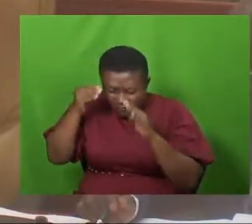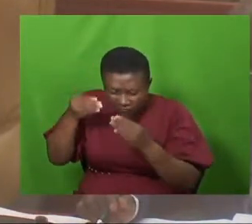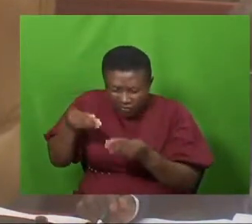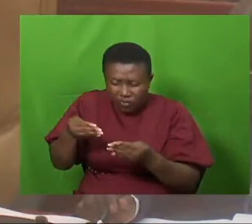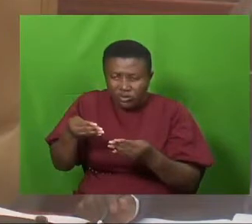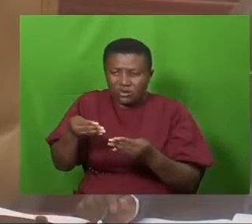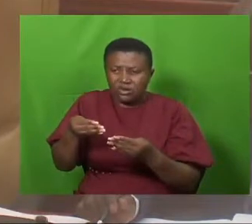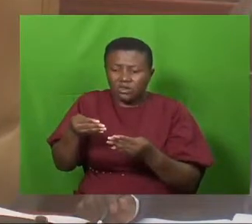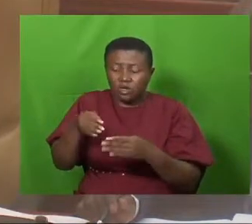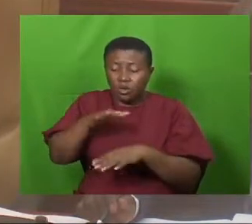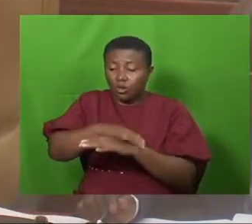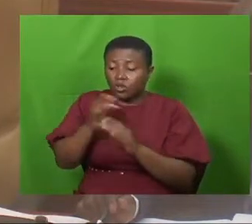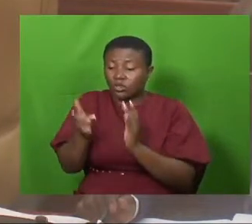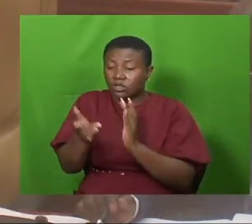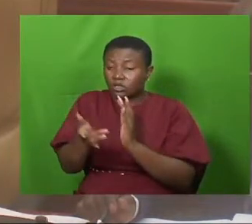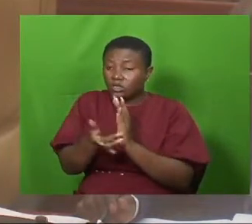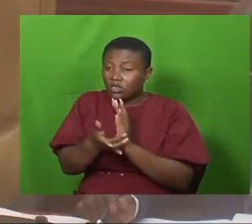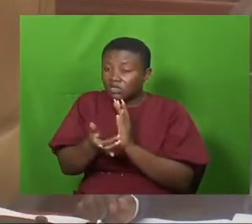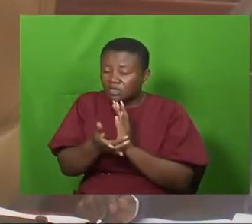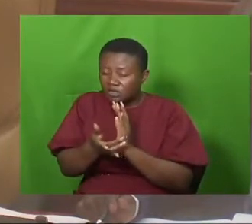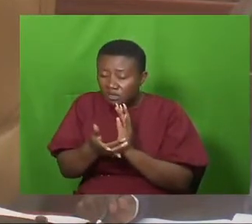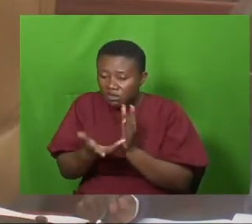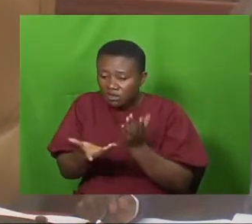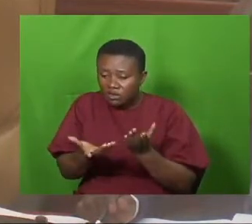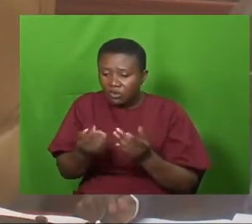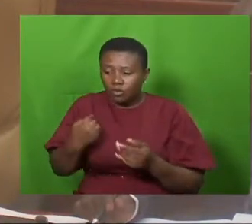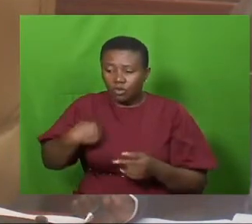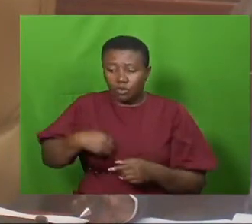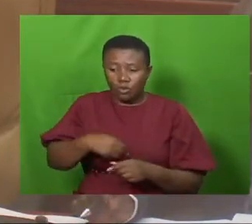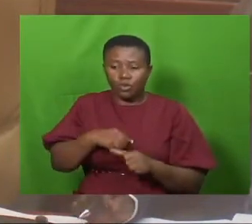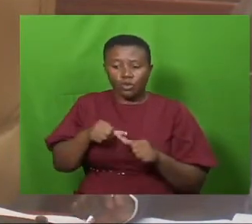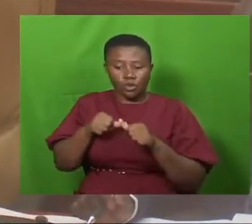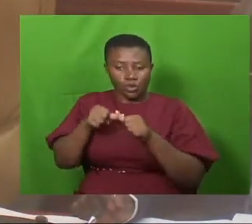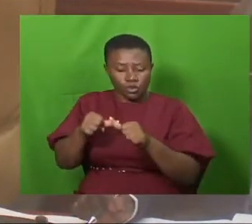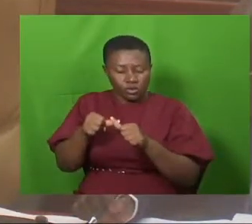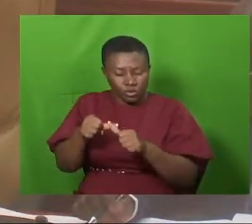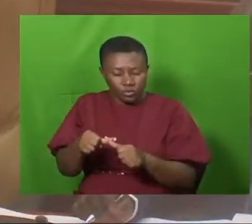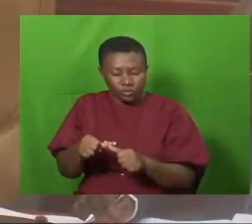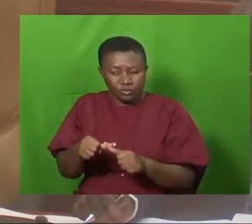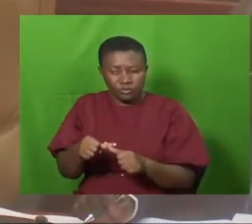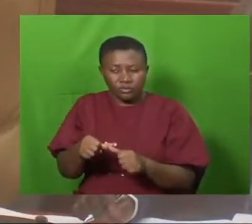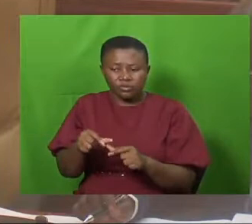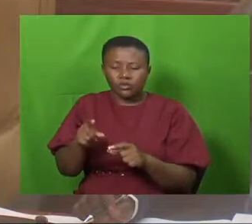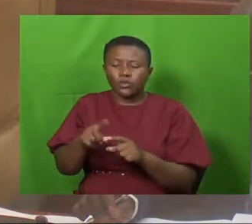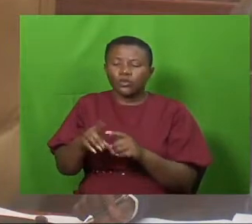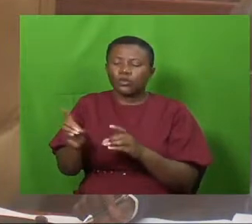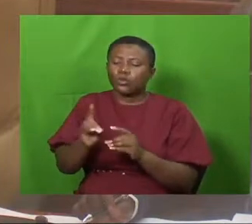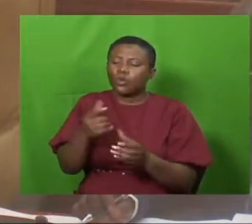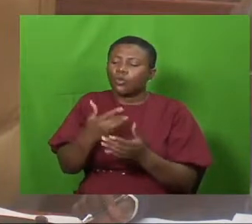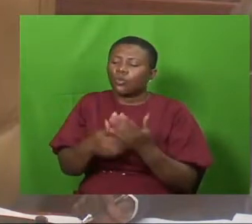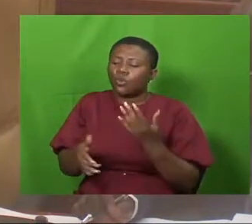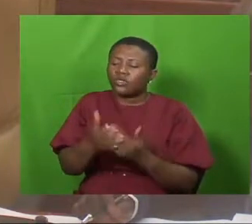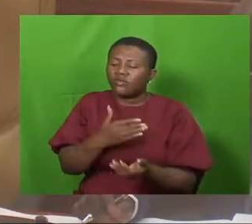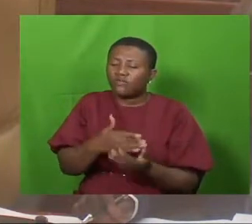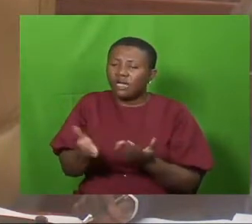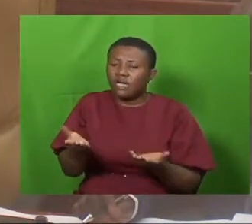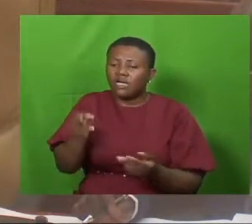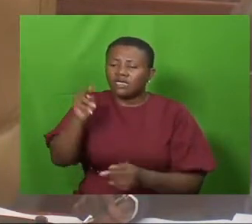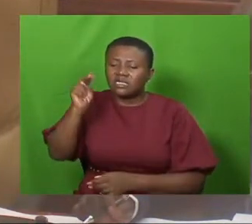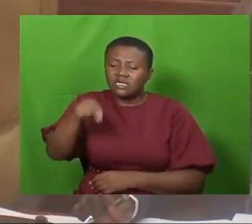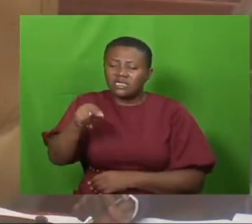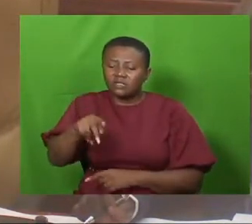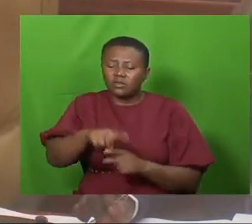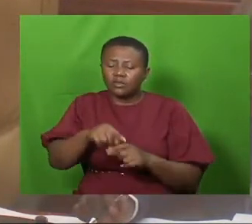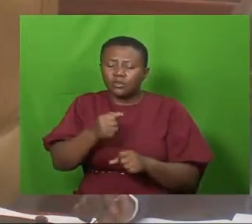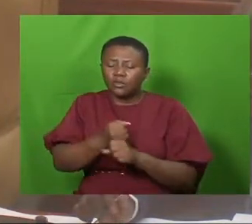digitalization. And we will continue along that path and do whatever it takes to ensure that every citizen of this